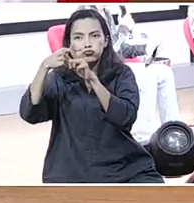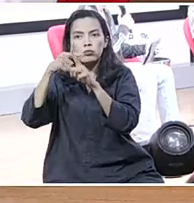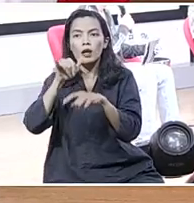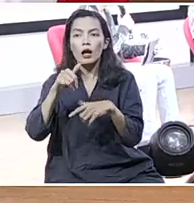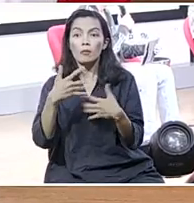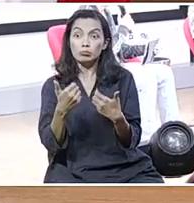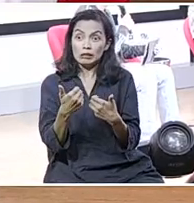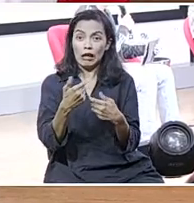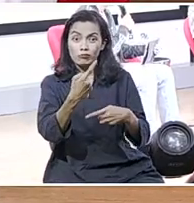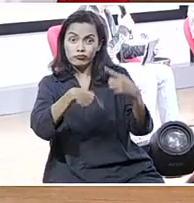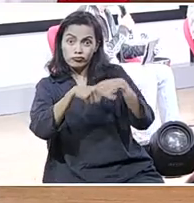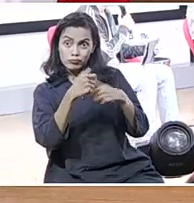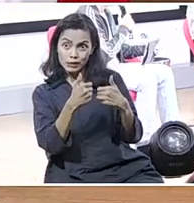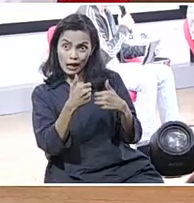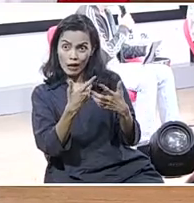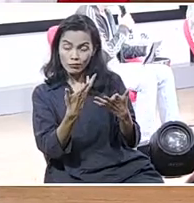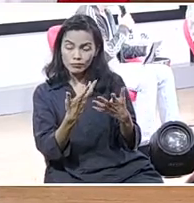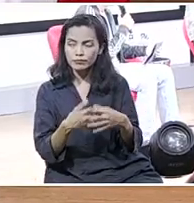you tell us about that?